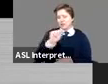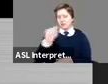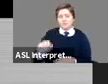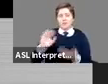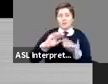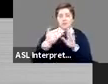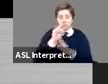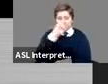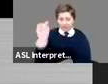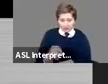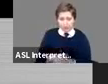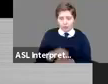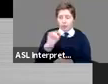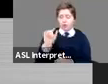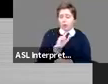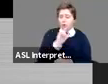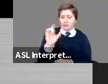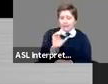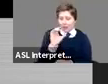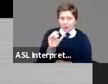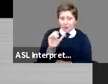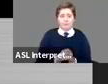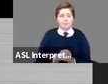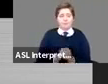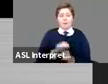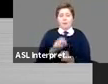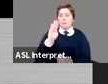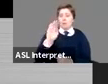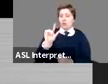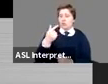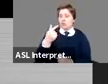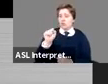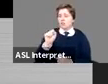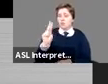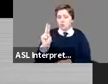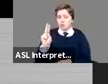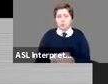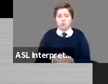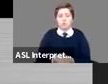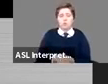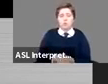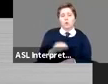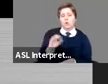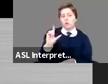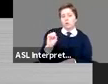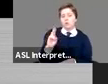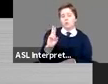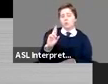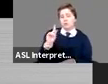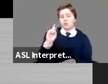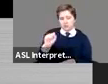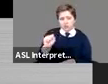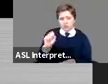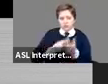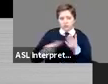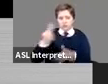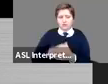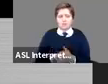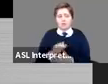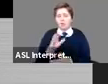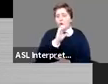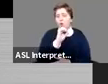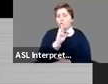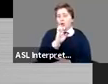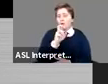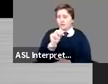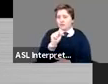Toledo, Lucas County, Bowling Green State University, Lourdes University, Owens